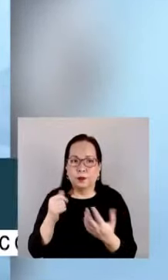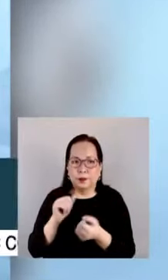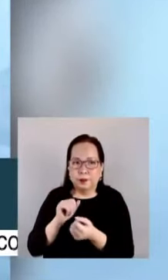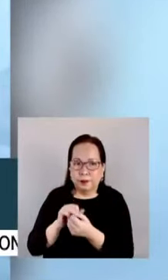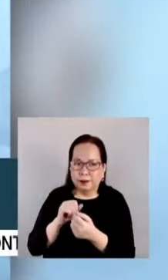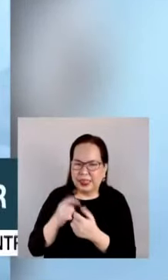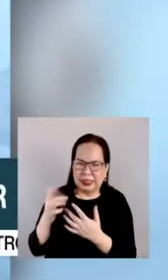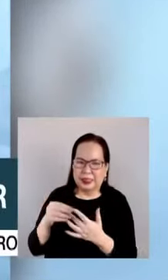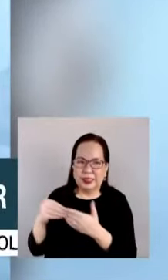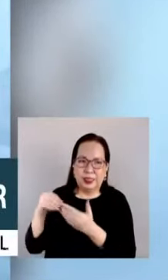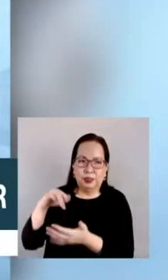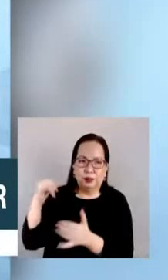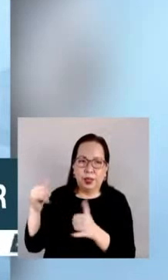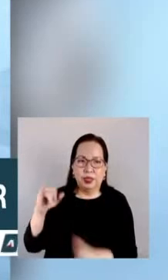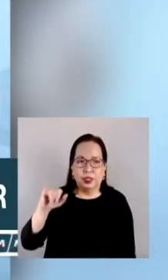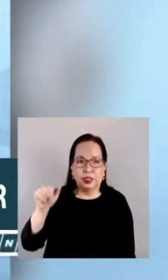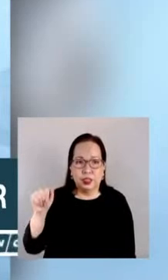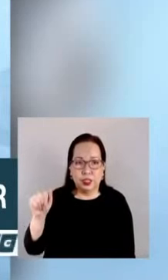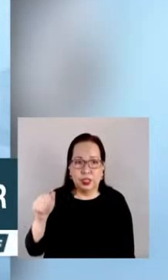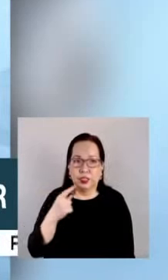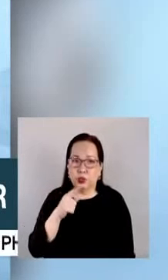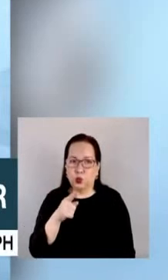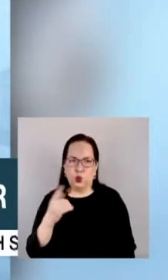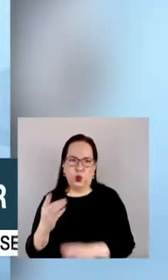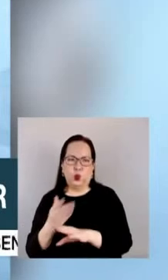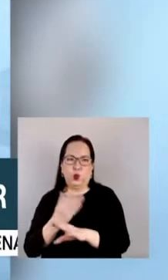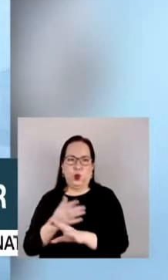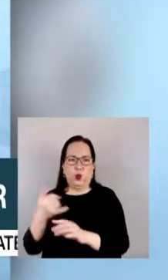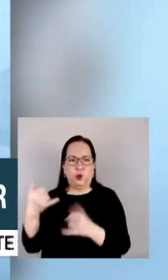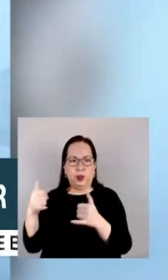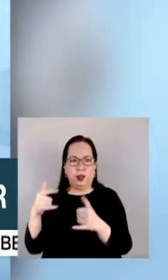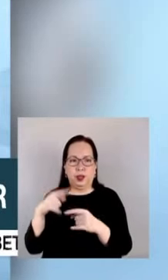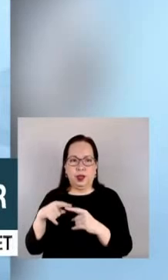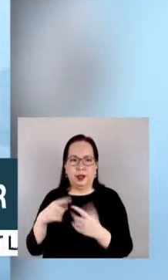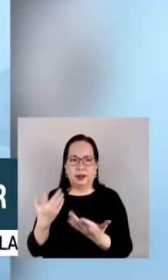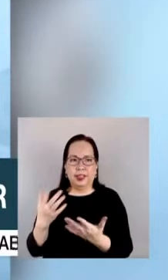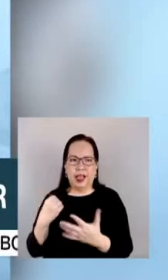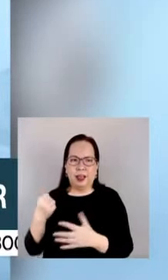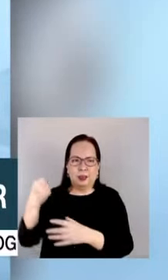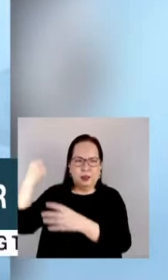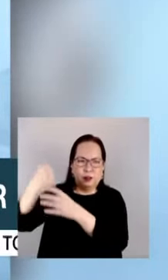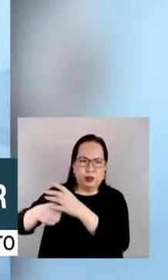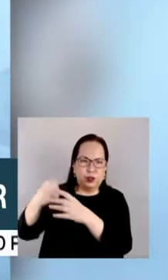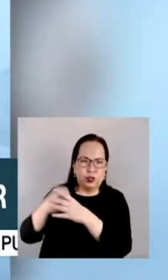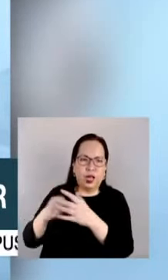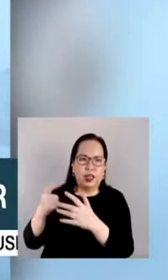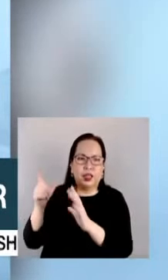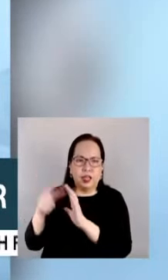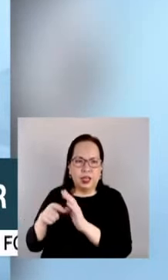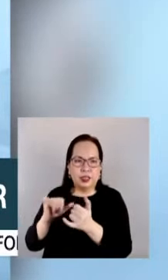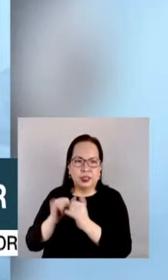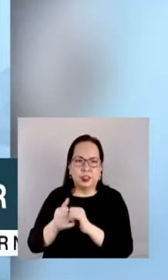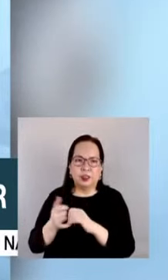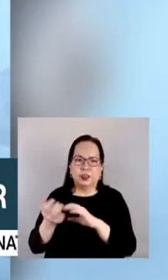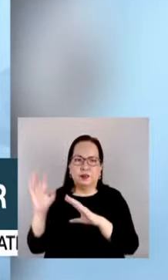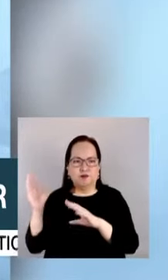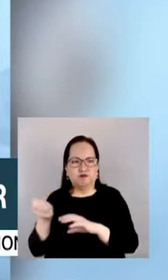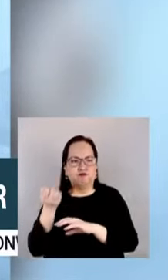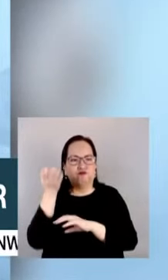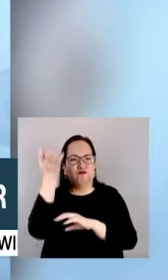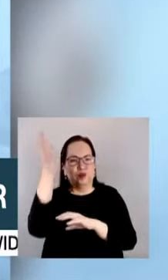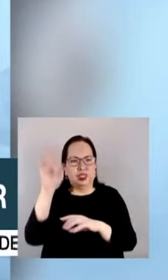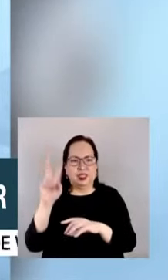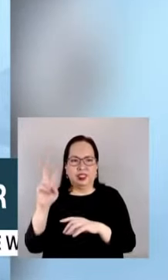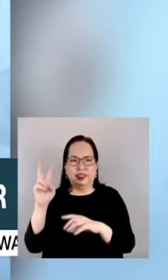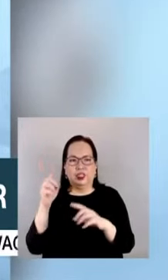The newly crowned Most Improved Player awardee sank a huge three-pointer, then converted the game-winning layup with a second